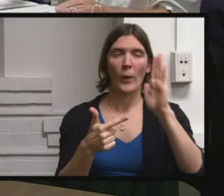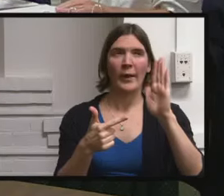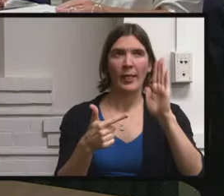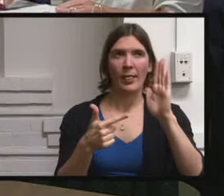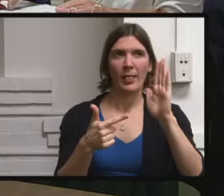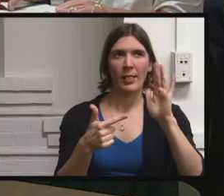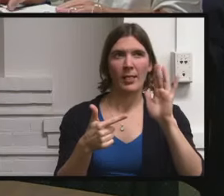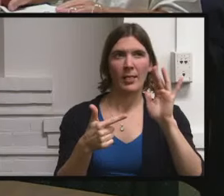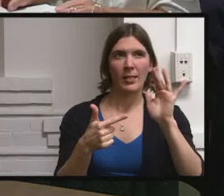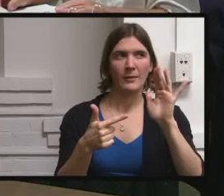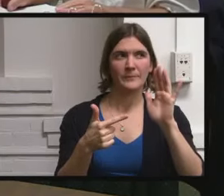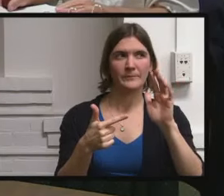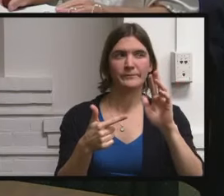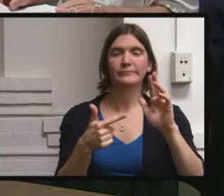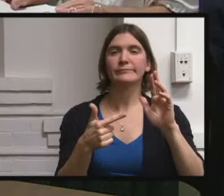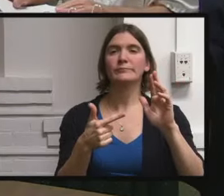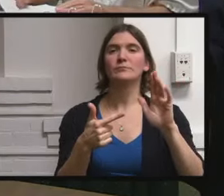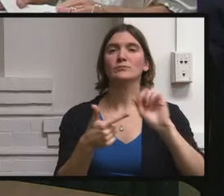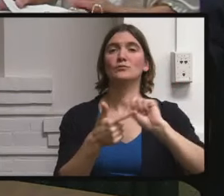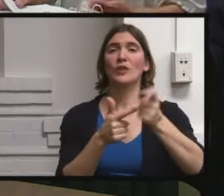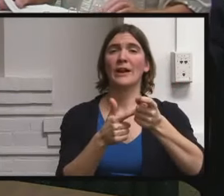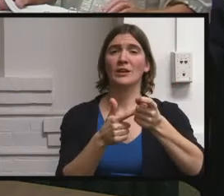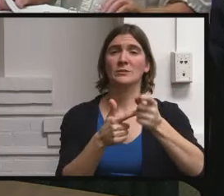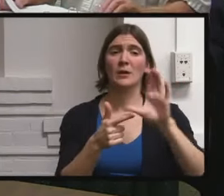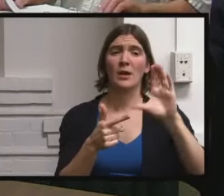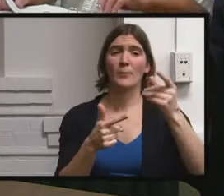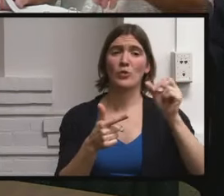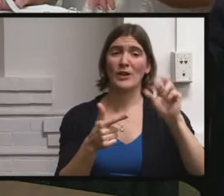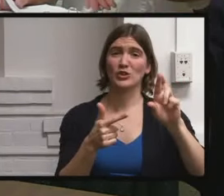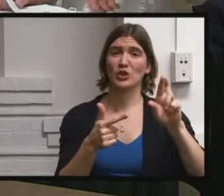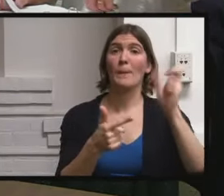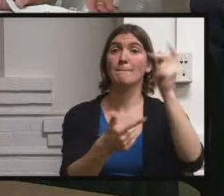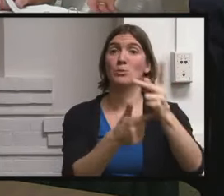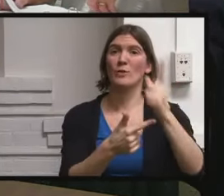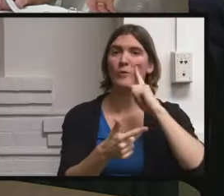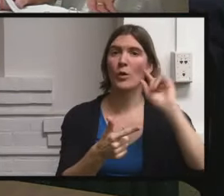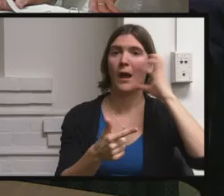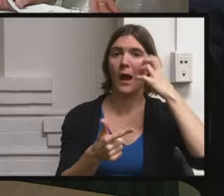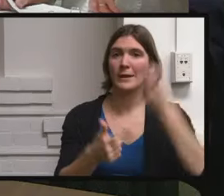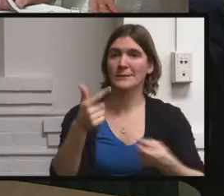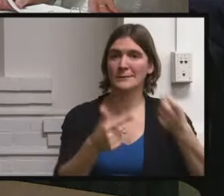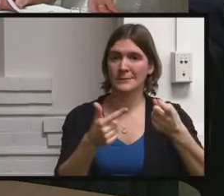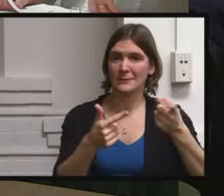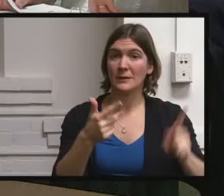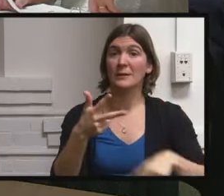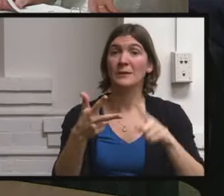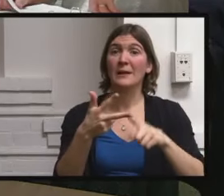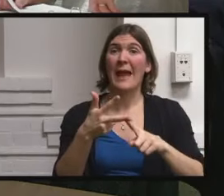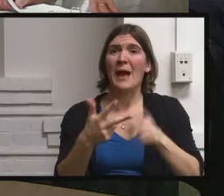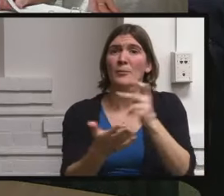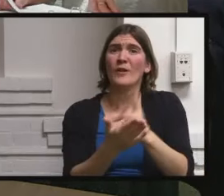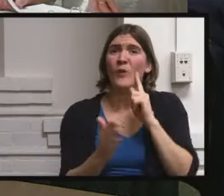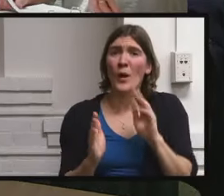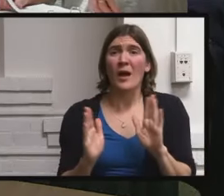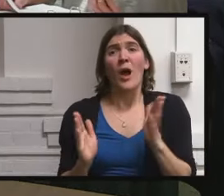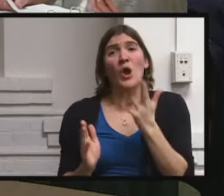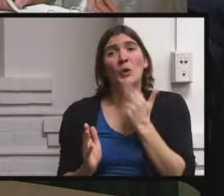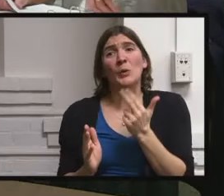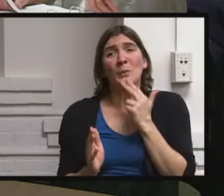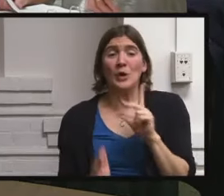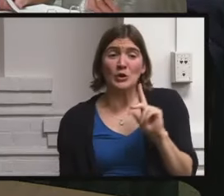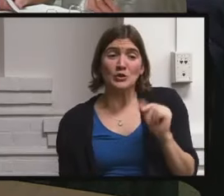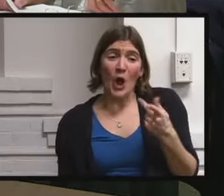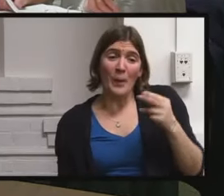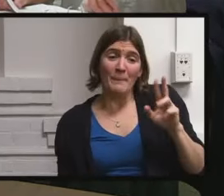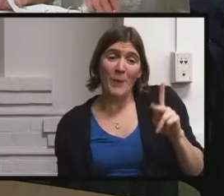about an act on ratification of the compressor and approval of the small and inspiring grant for the dog